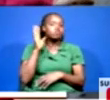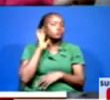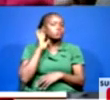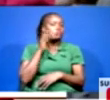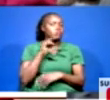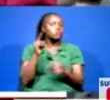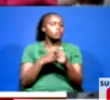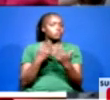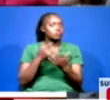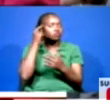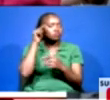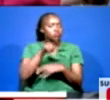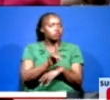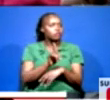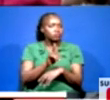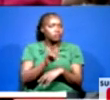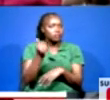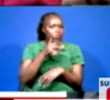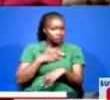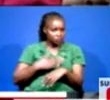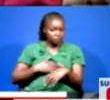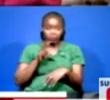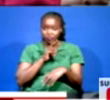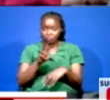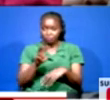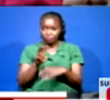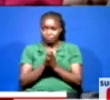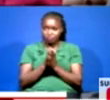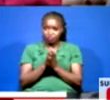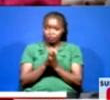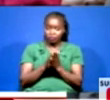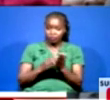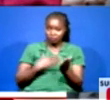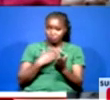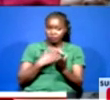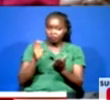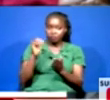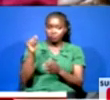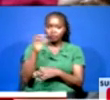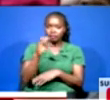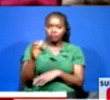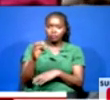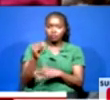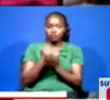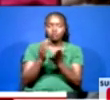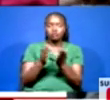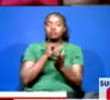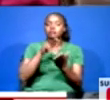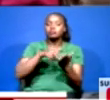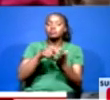thing in your mind is that anybody you see visiting EACC offices anywhere doesn't mean that